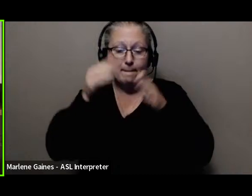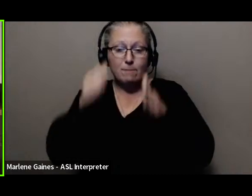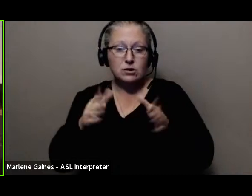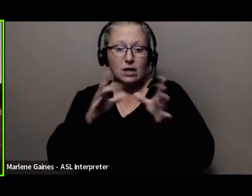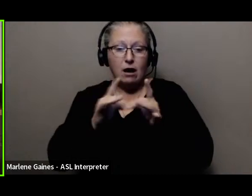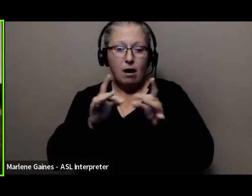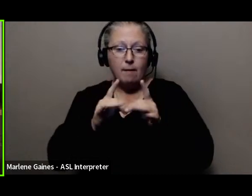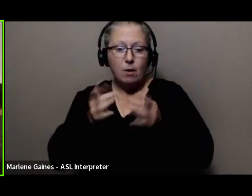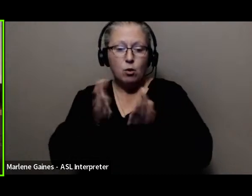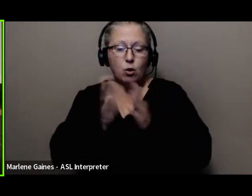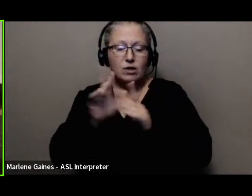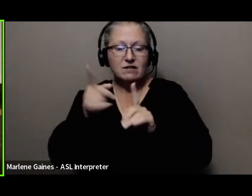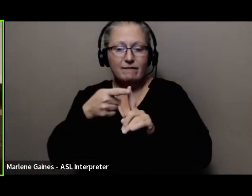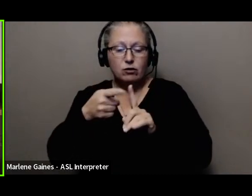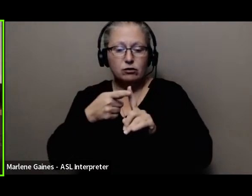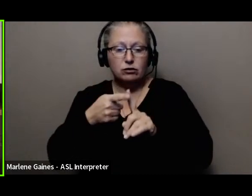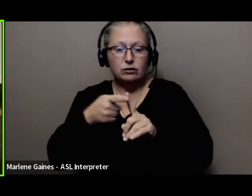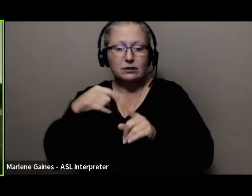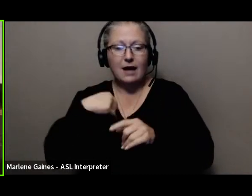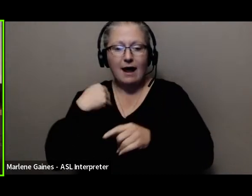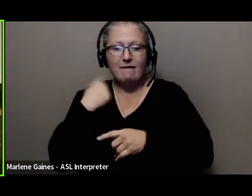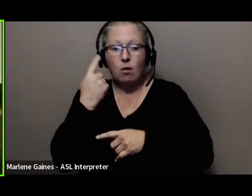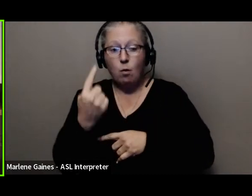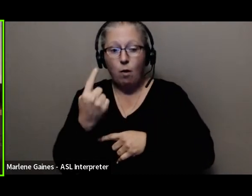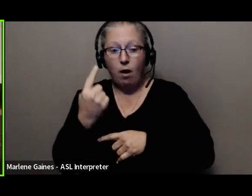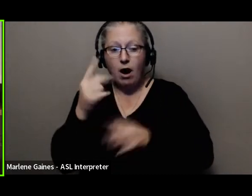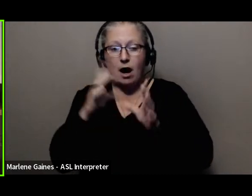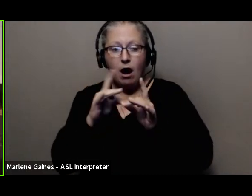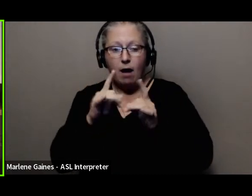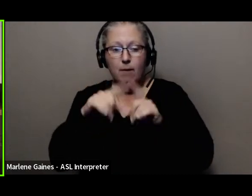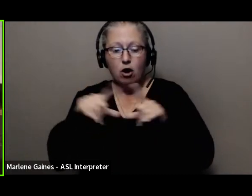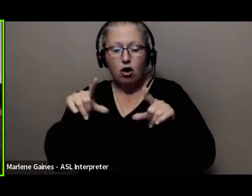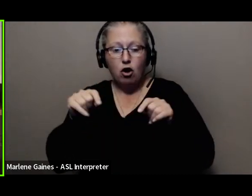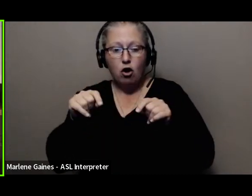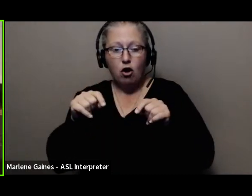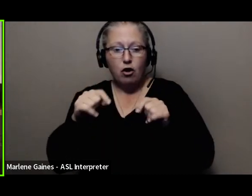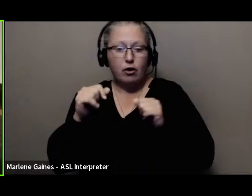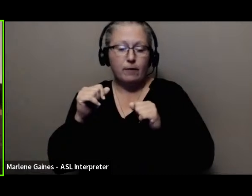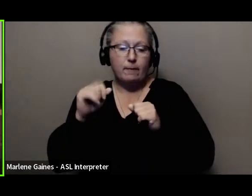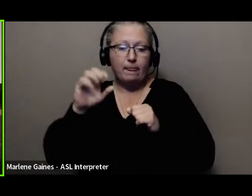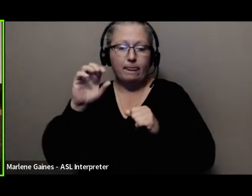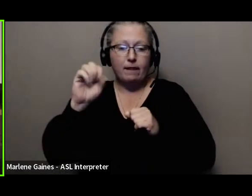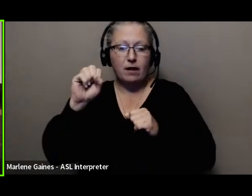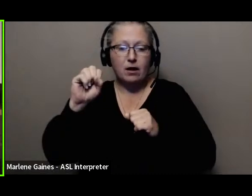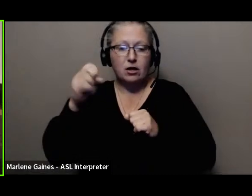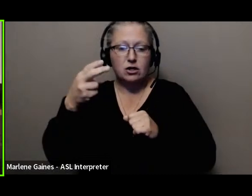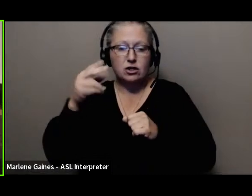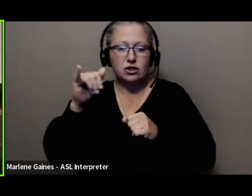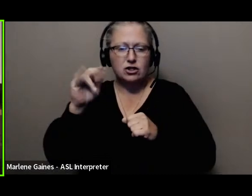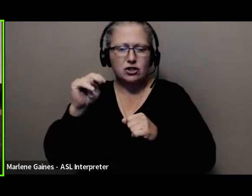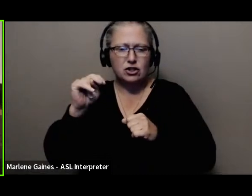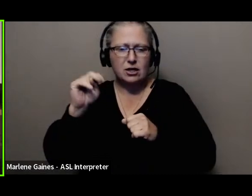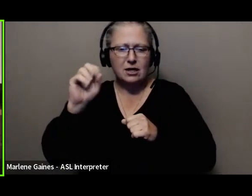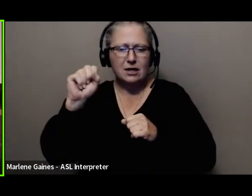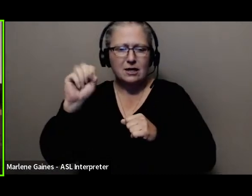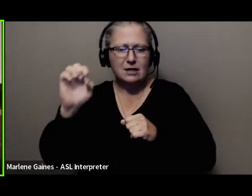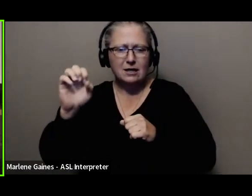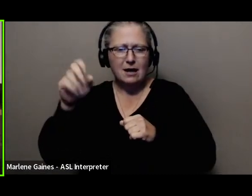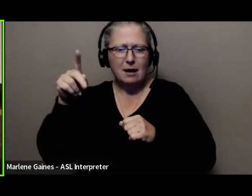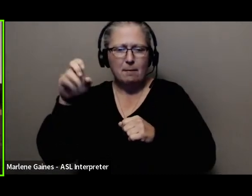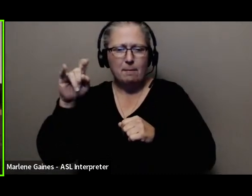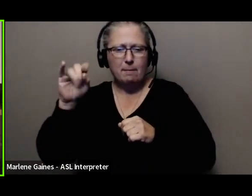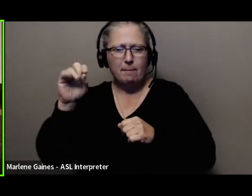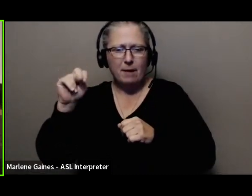comment request first, and I have one comment card. Shin Se, Peyton Higa,